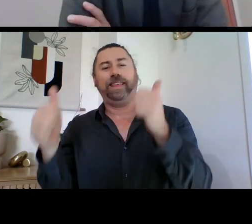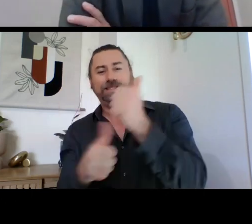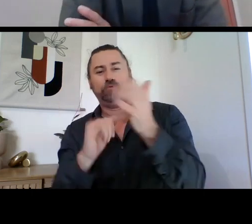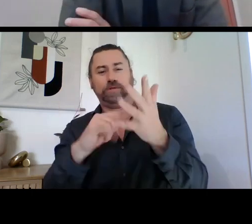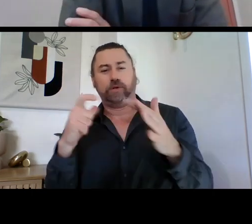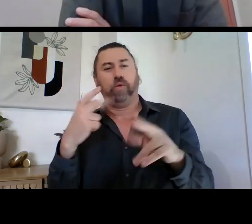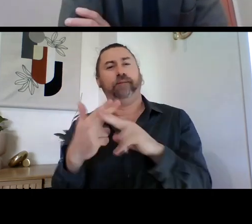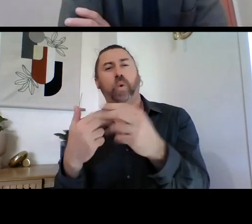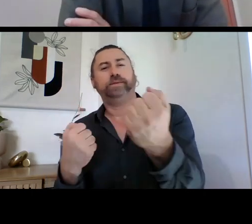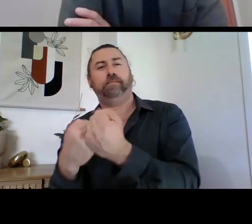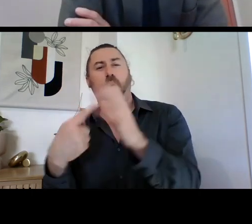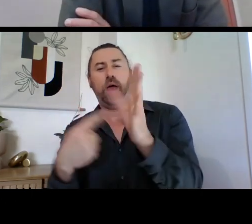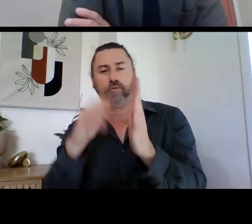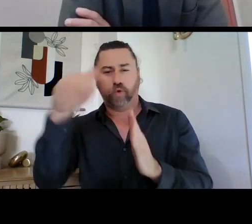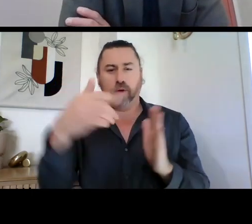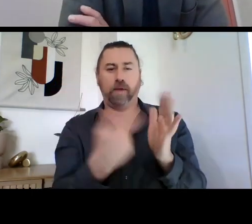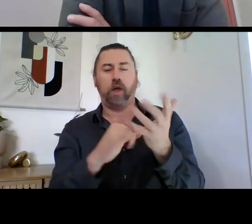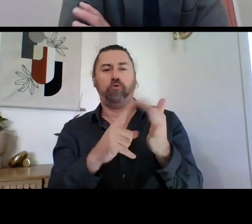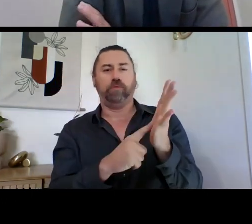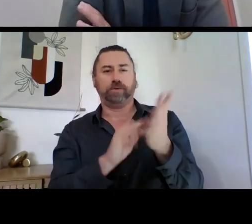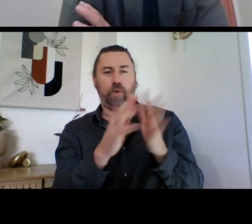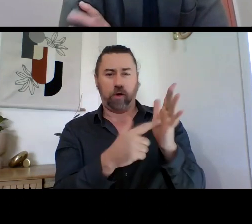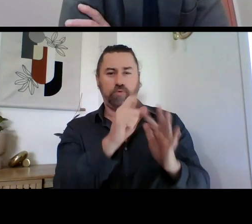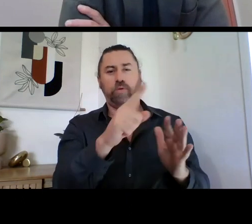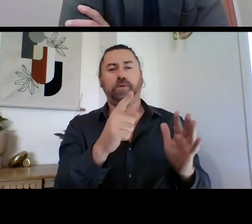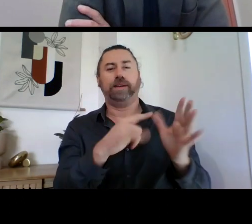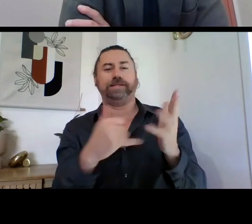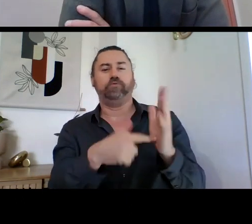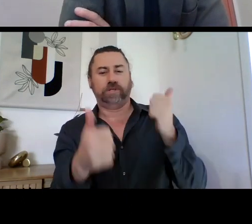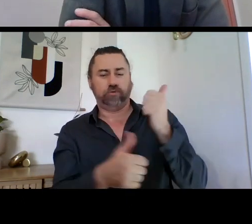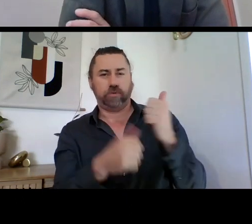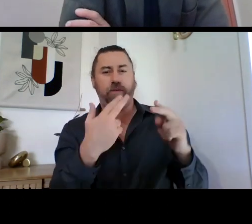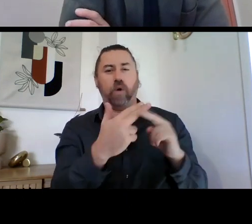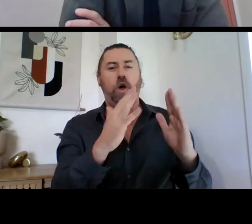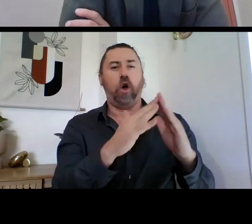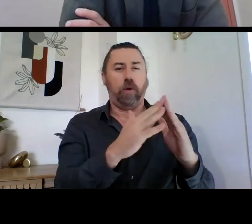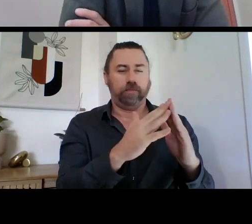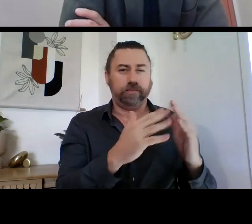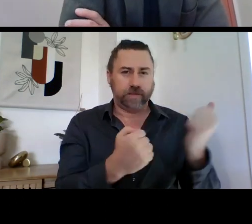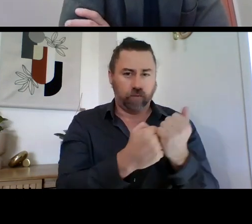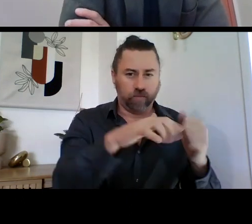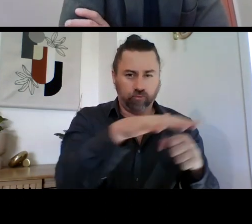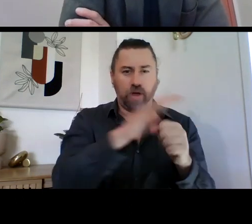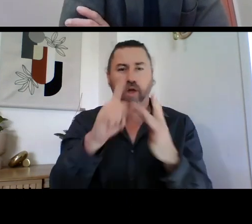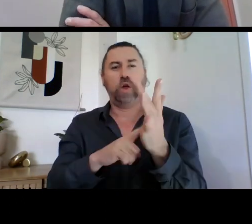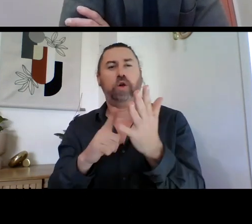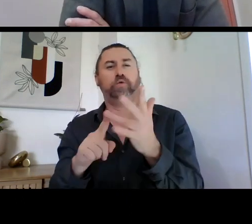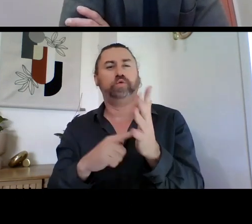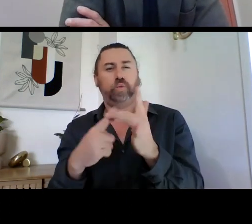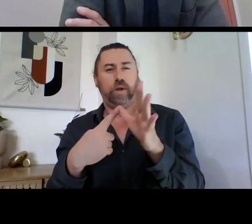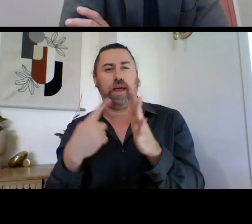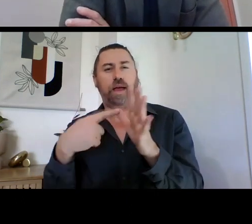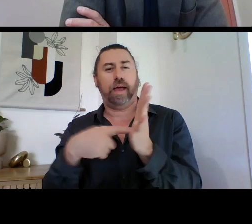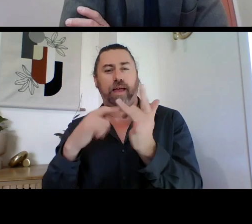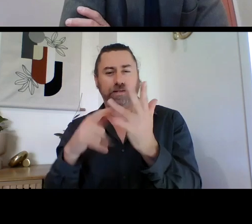Home Branch, Russel Herald, the Assistant Secretary of the Home Operations Support Branch, Julia Atkinson, the Assistant Secretary of the Home